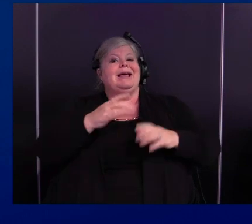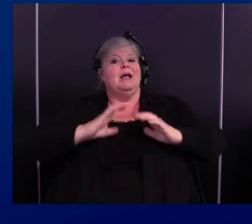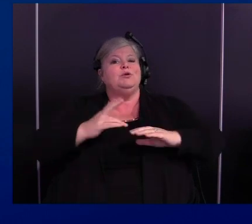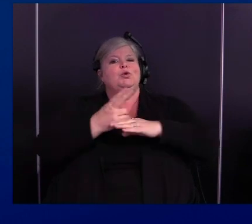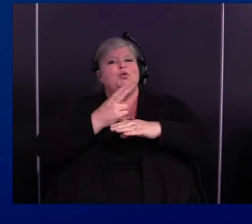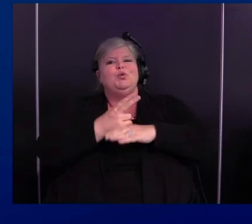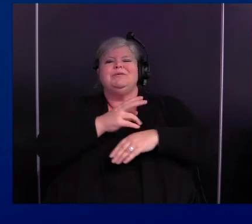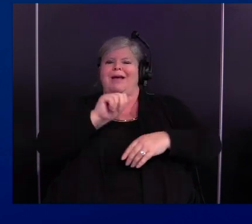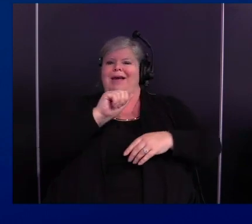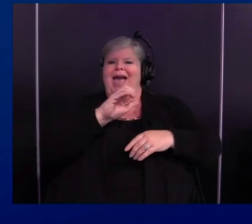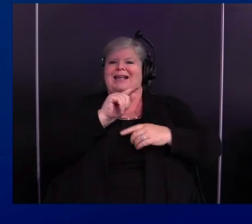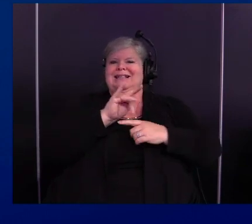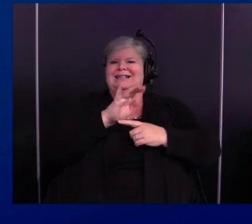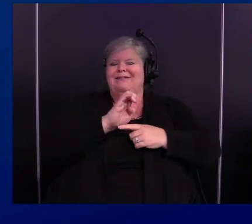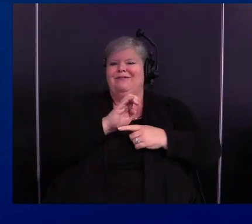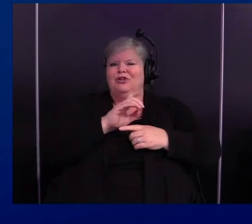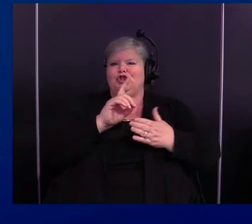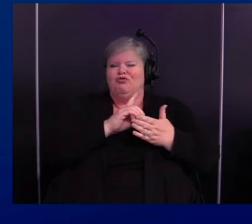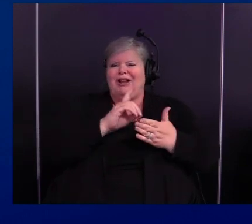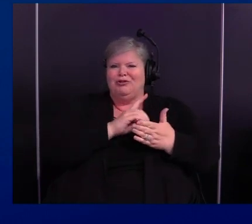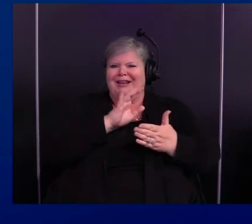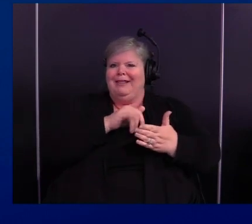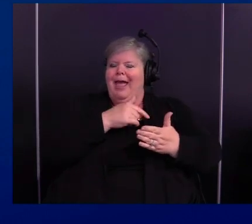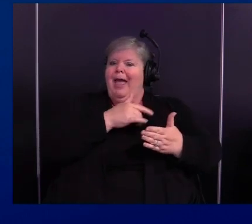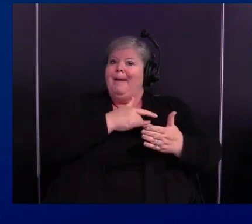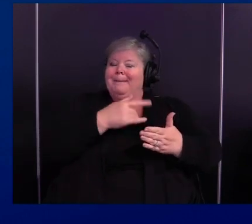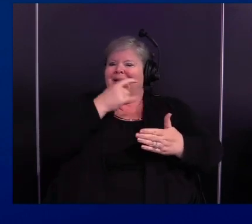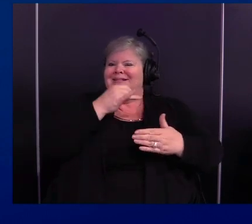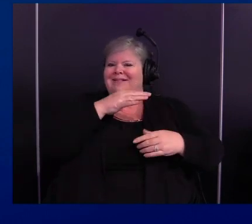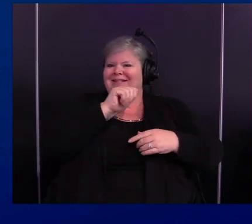given the pervasive nature of AD. Oh, yeah.